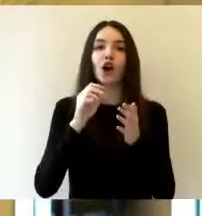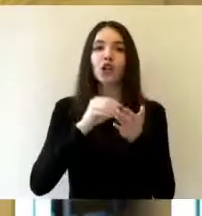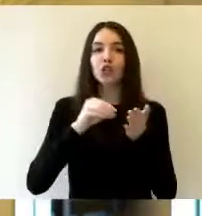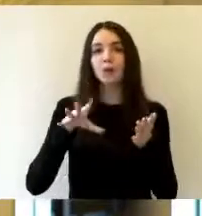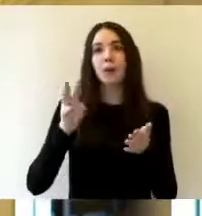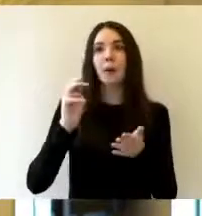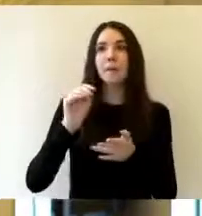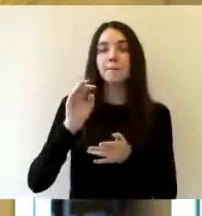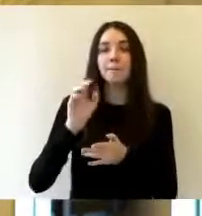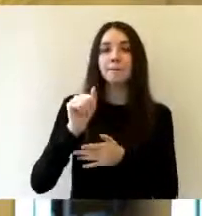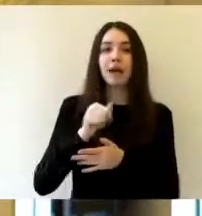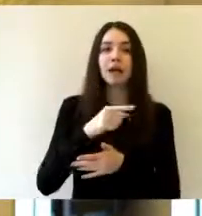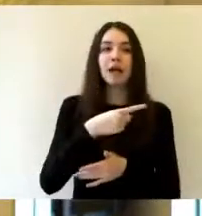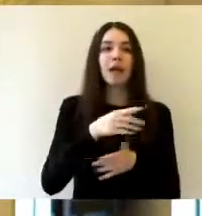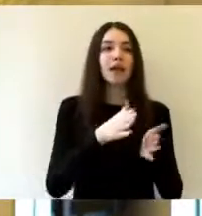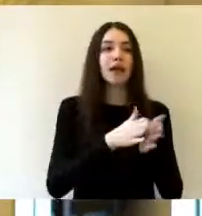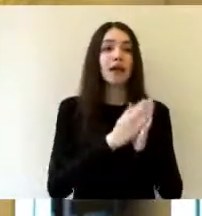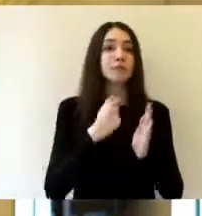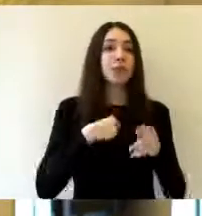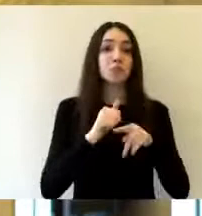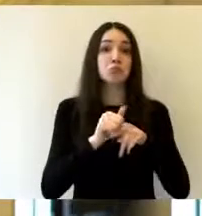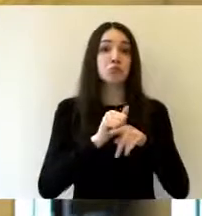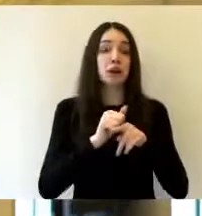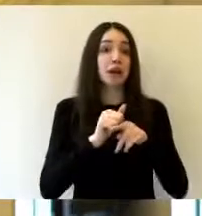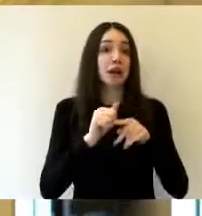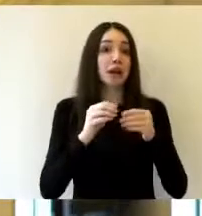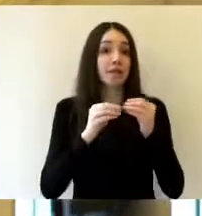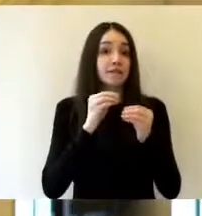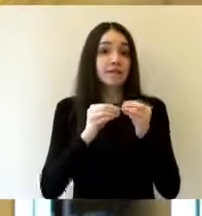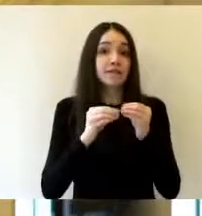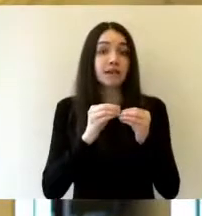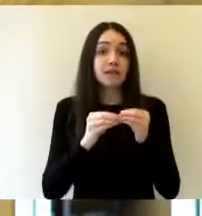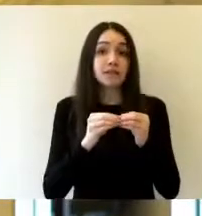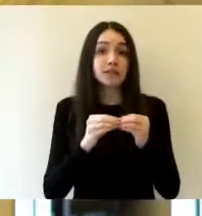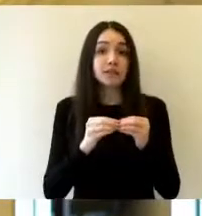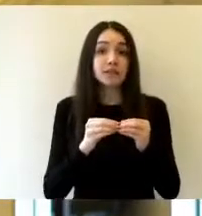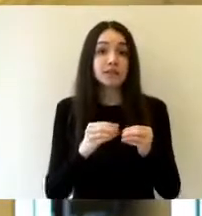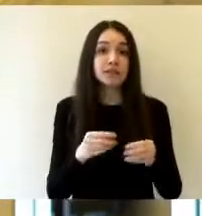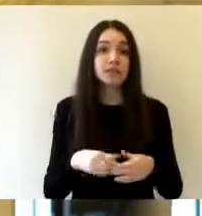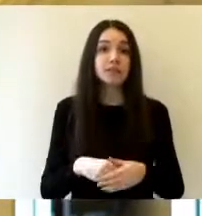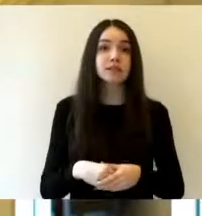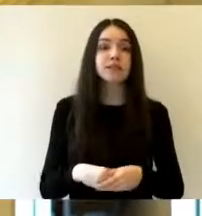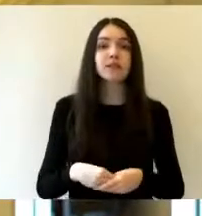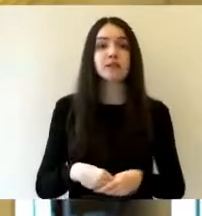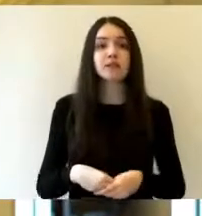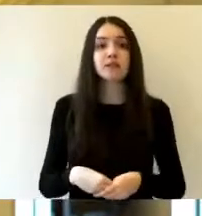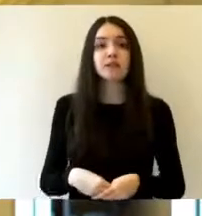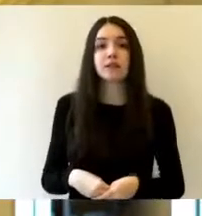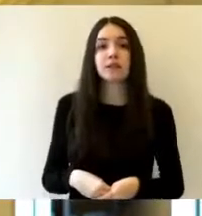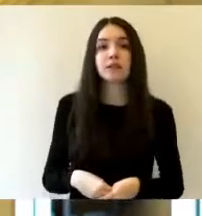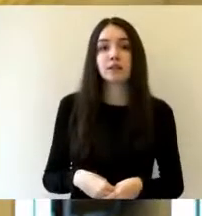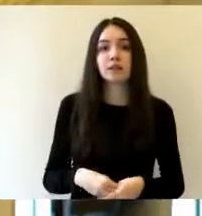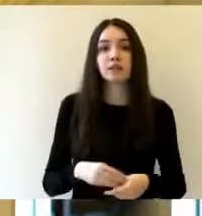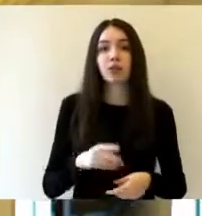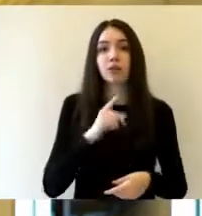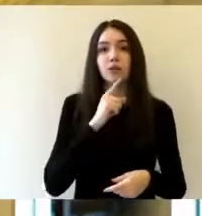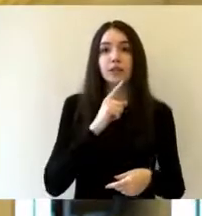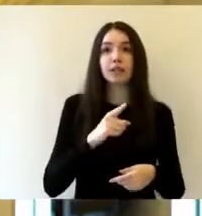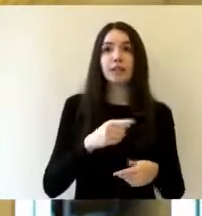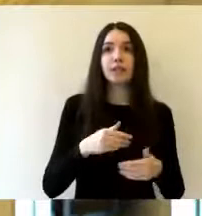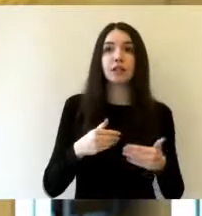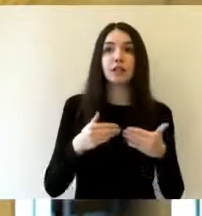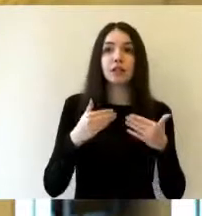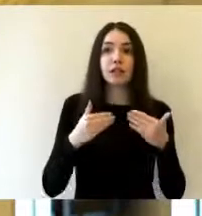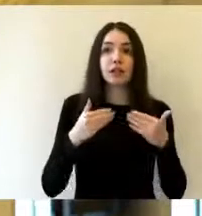training in fixing this kind of stuff? And because that was part of my apprenticeship, that ability to carve letters and the ability to do restoration work, basically going in and taking a chunk of this